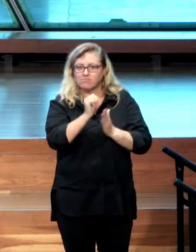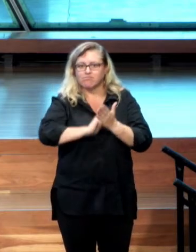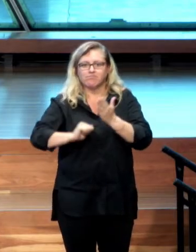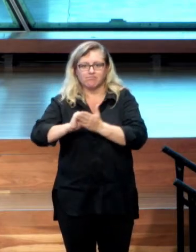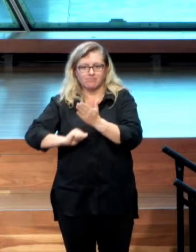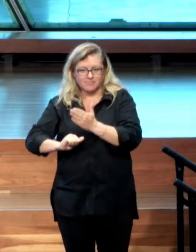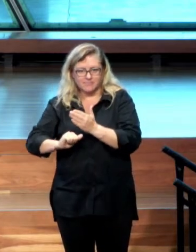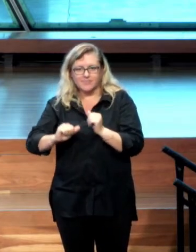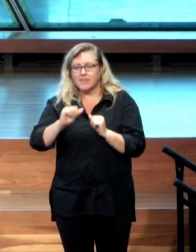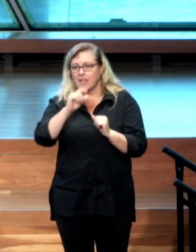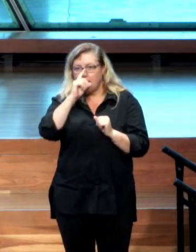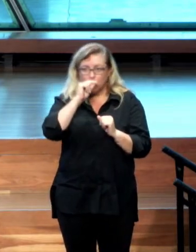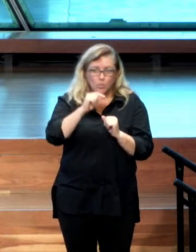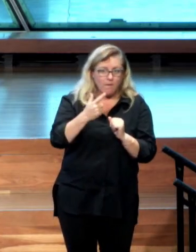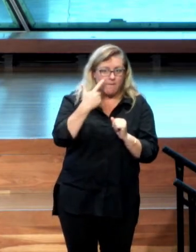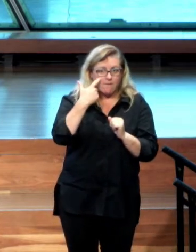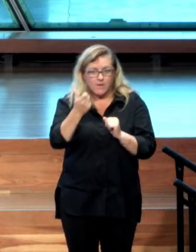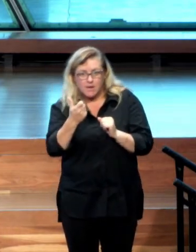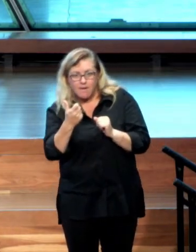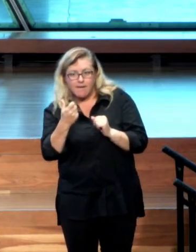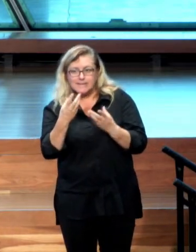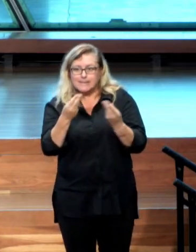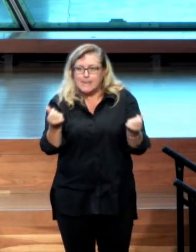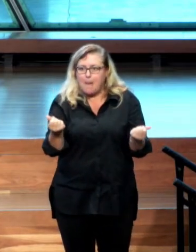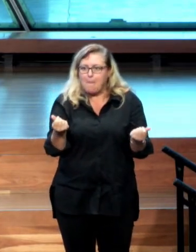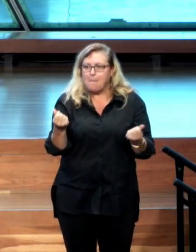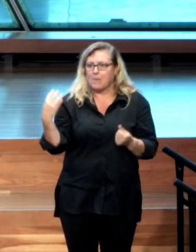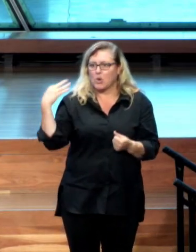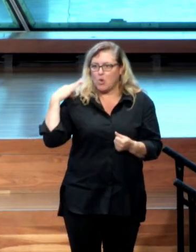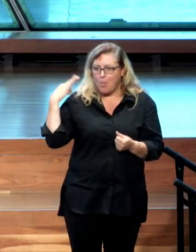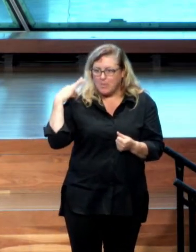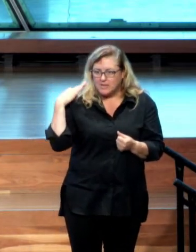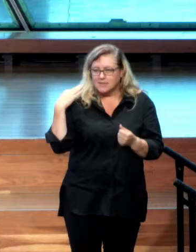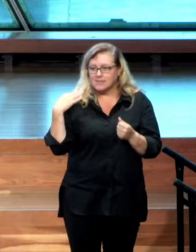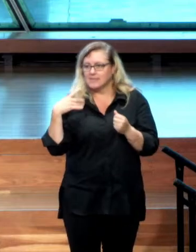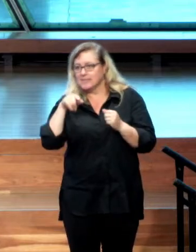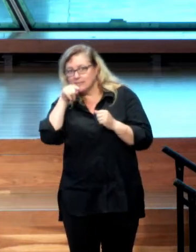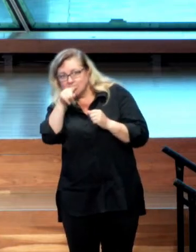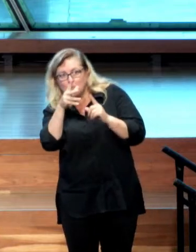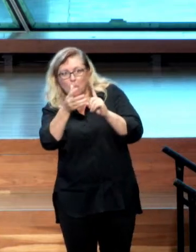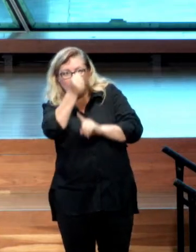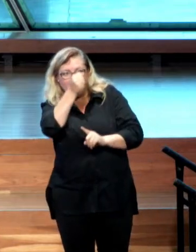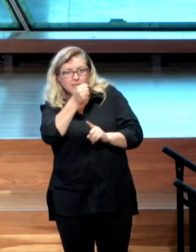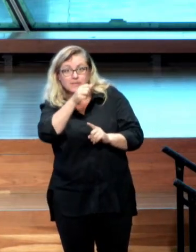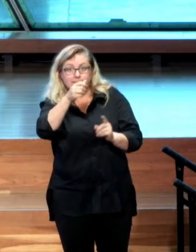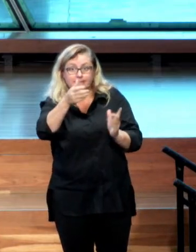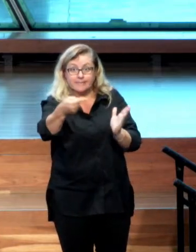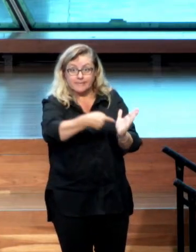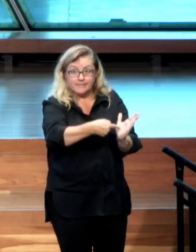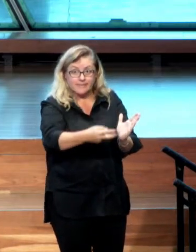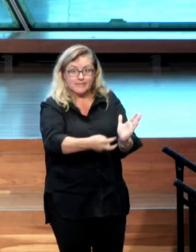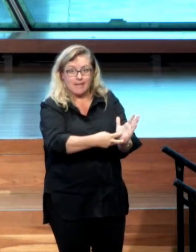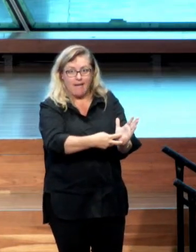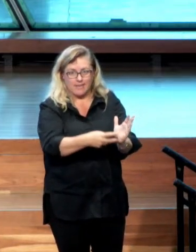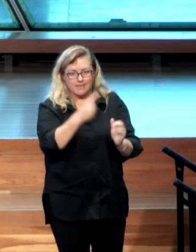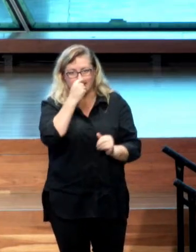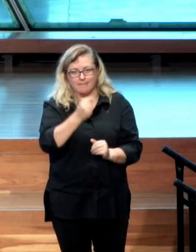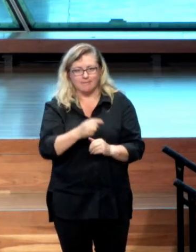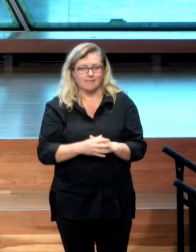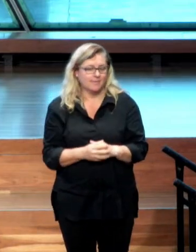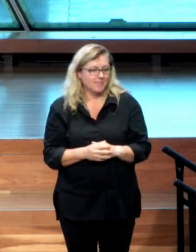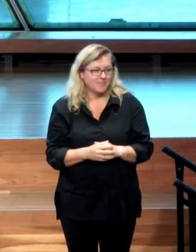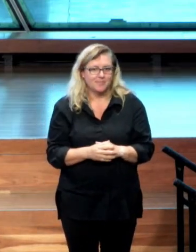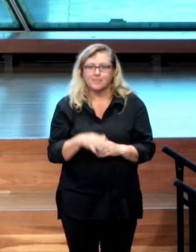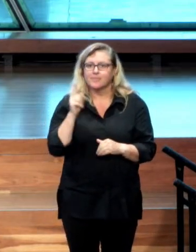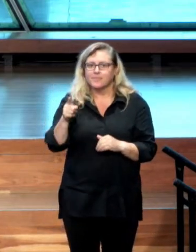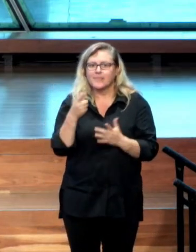might even be able to chase down some of the nominees and winners so you can get your copy signed, so that's nice. For those of you looking